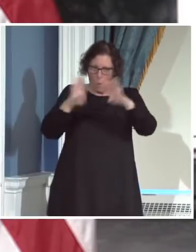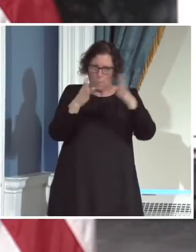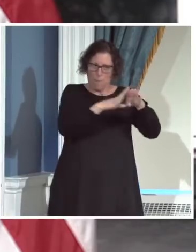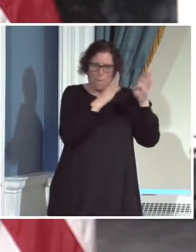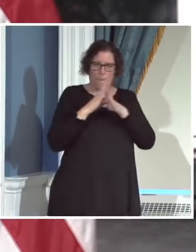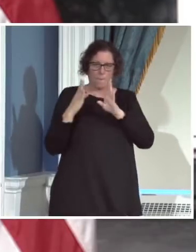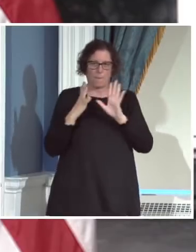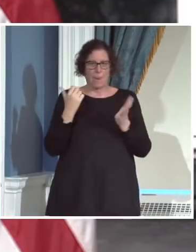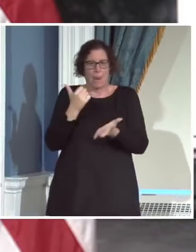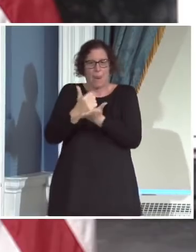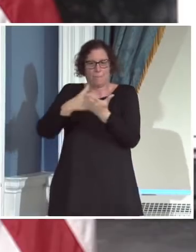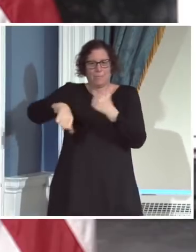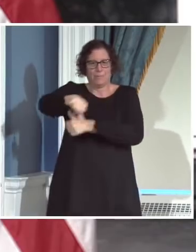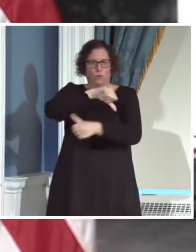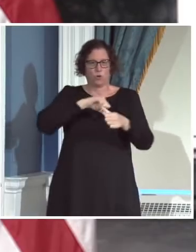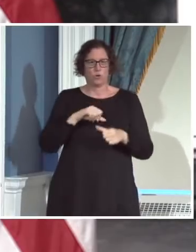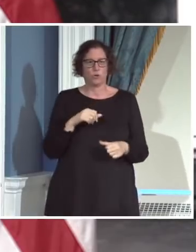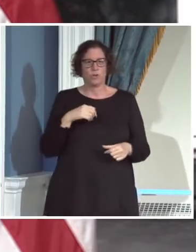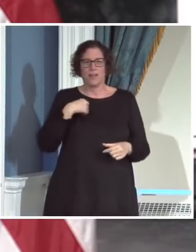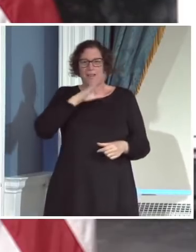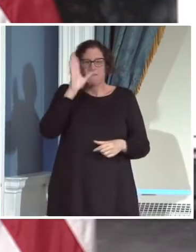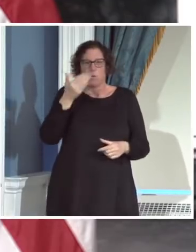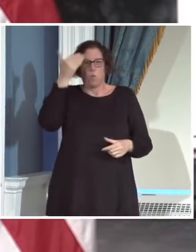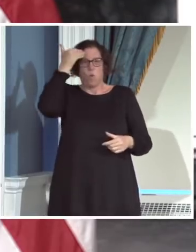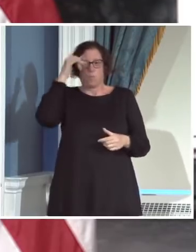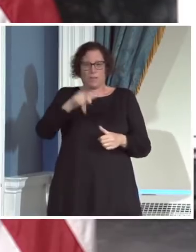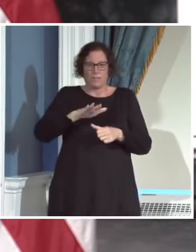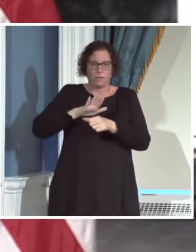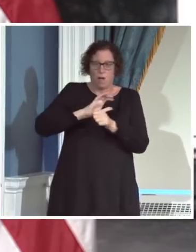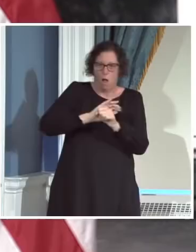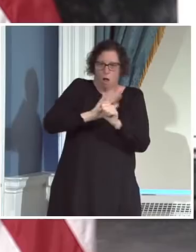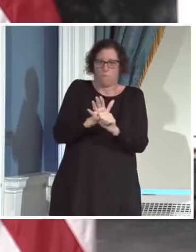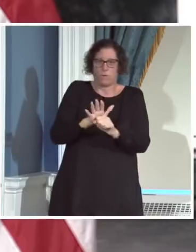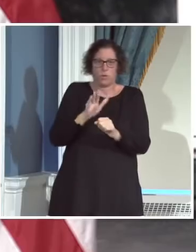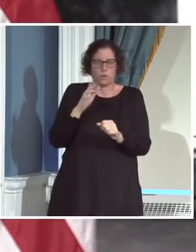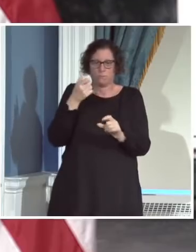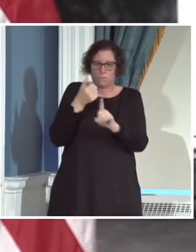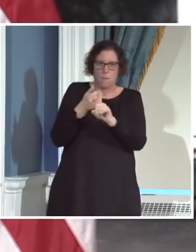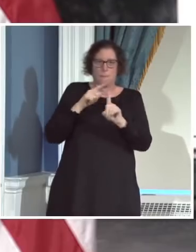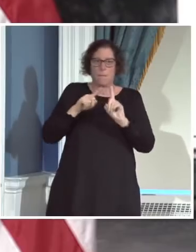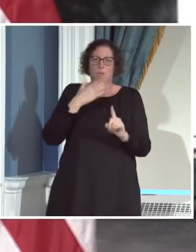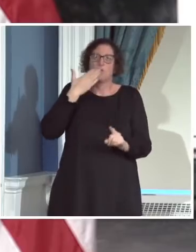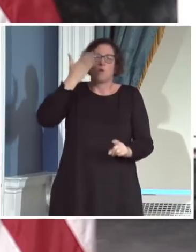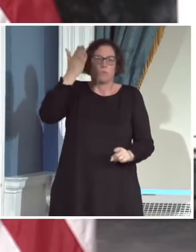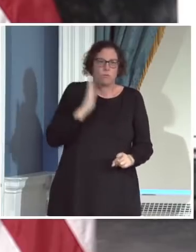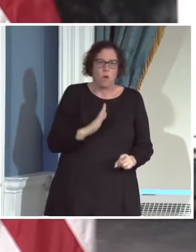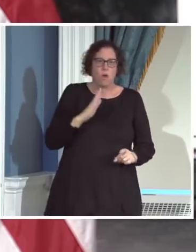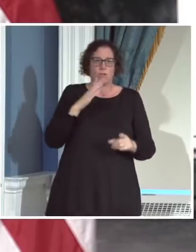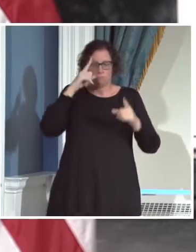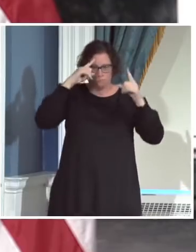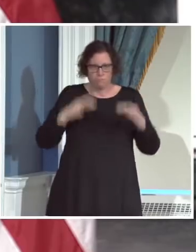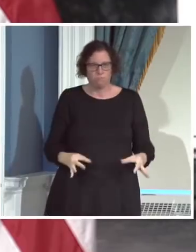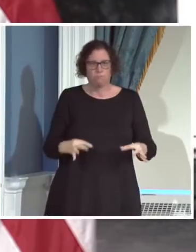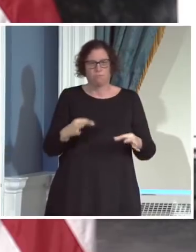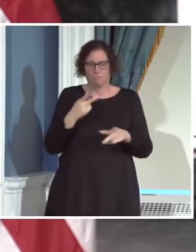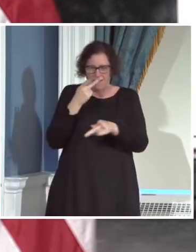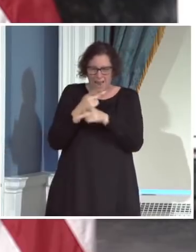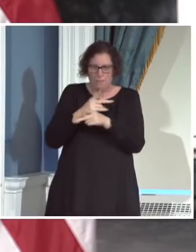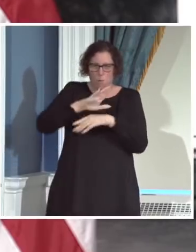a COVID-19 crisis. But thank God all of those people, those buildings, everything was in place and